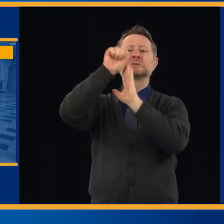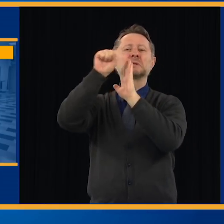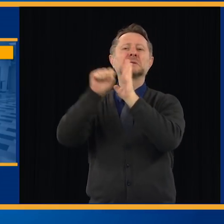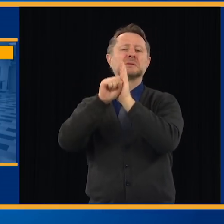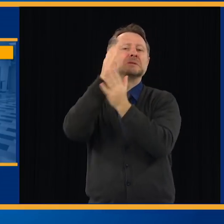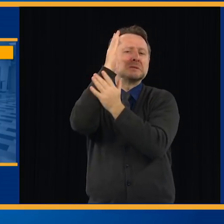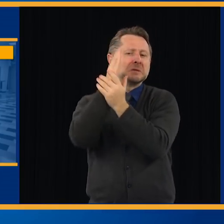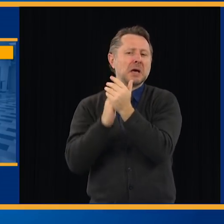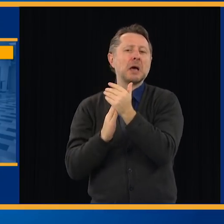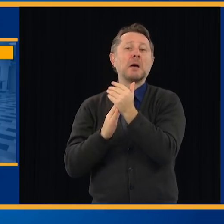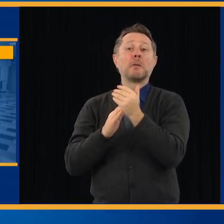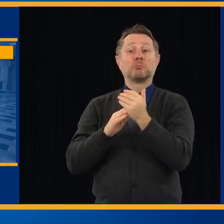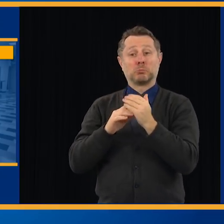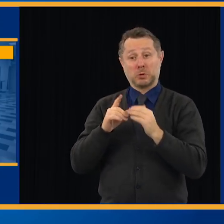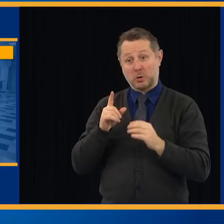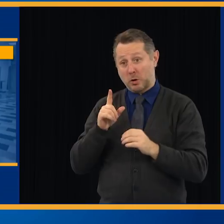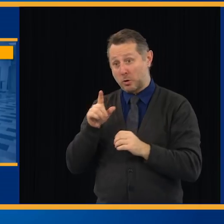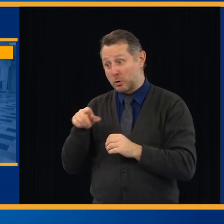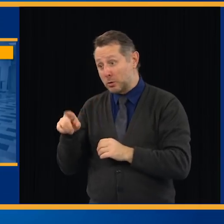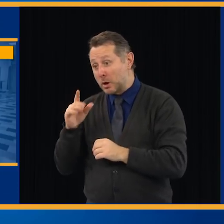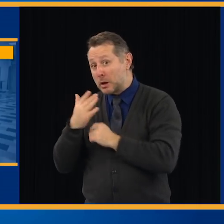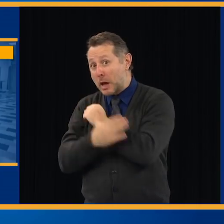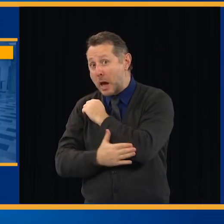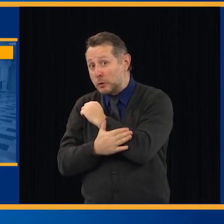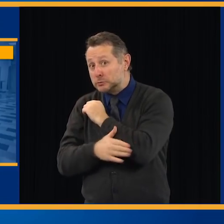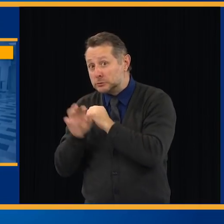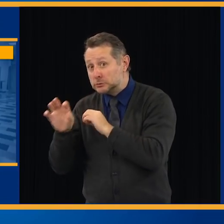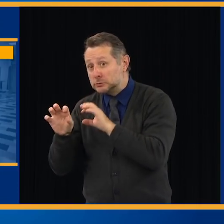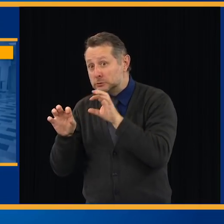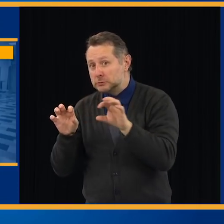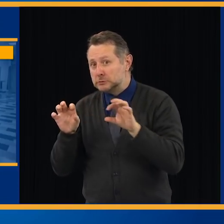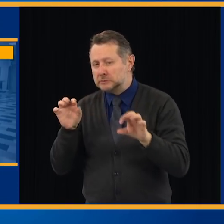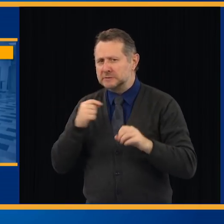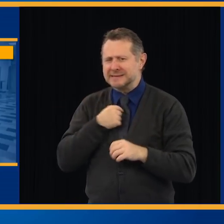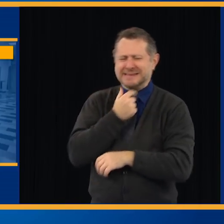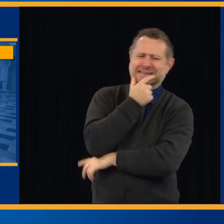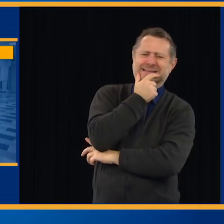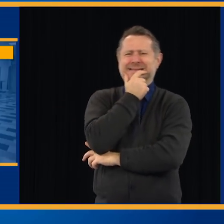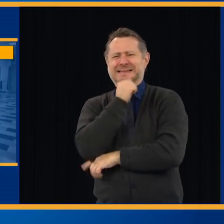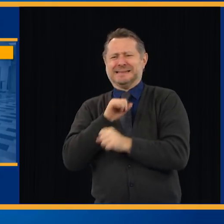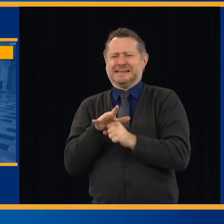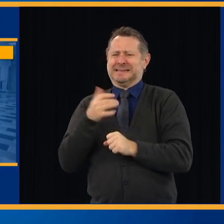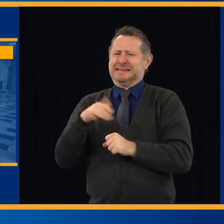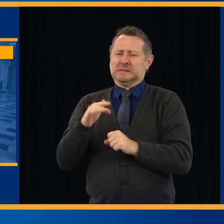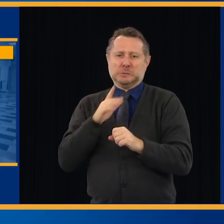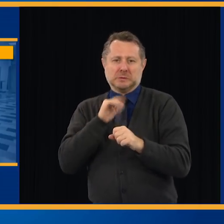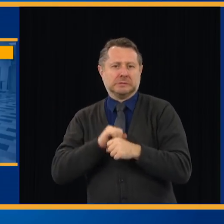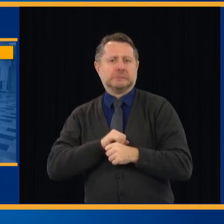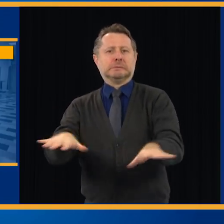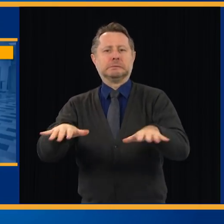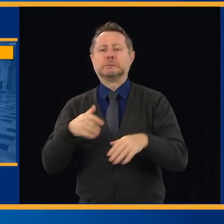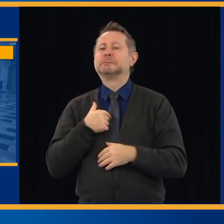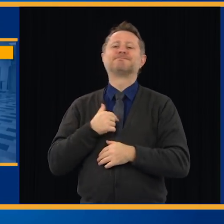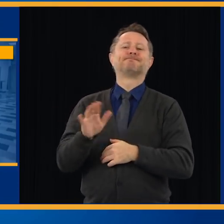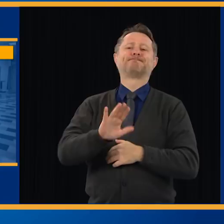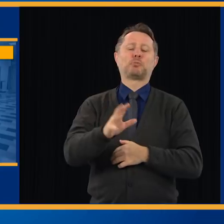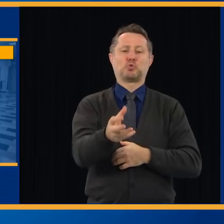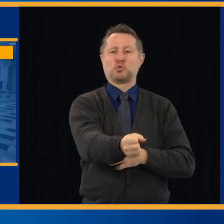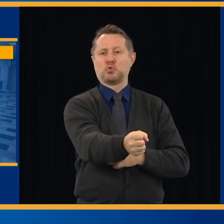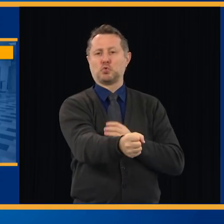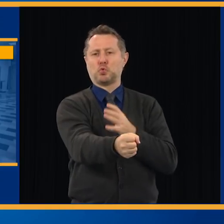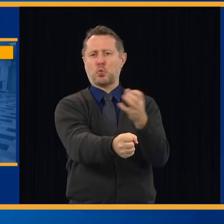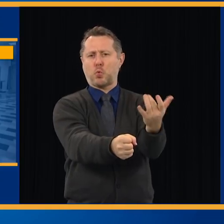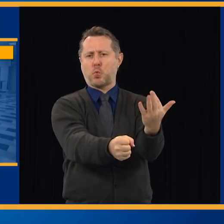worried about a surge in the COVID beds, we're not going to open it up to elective surgery until we know we're out of the